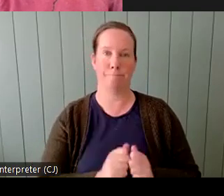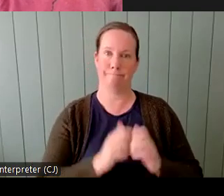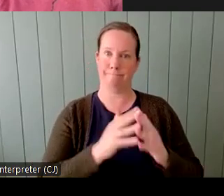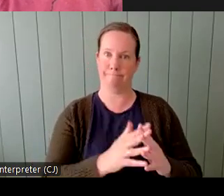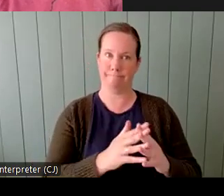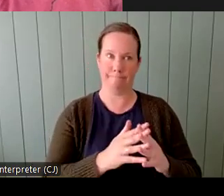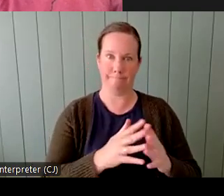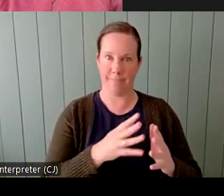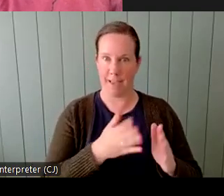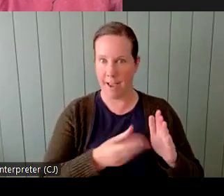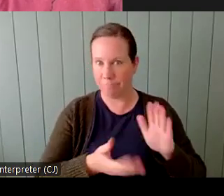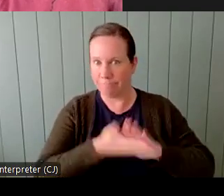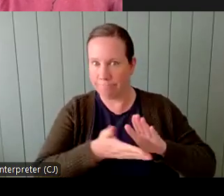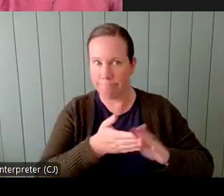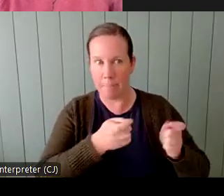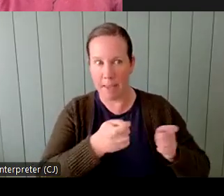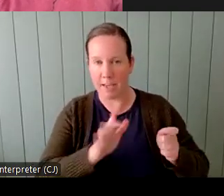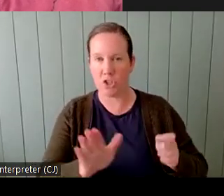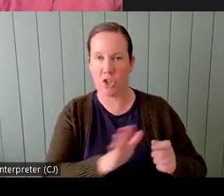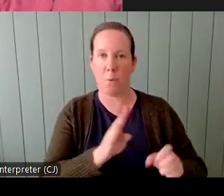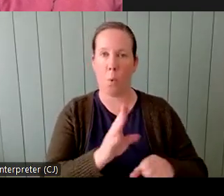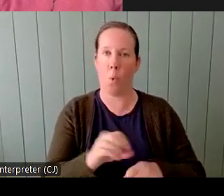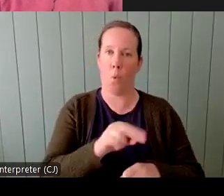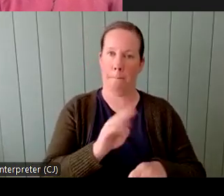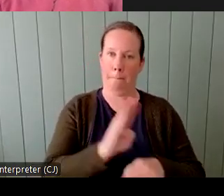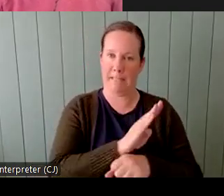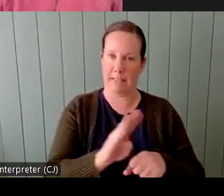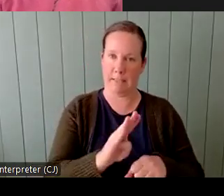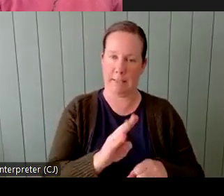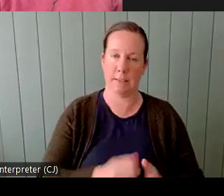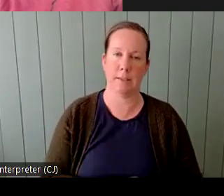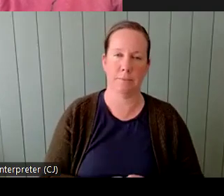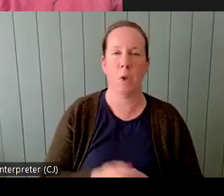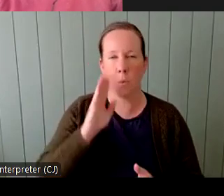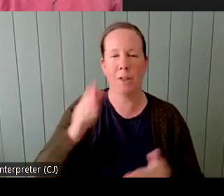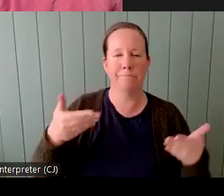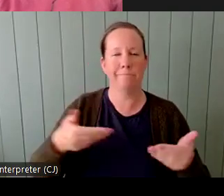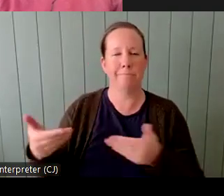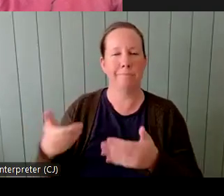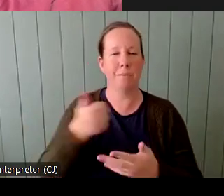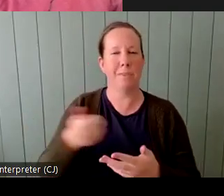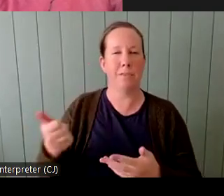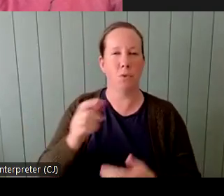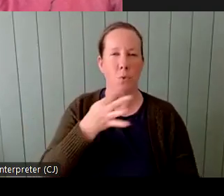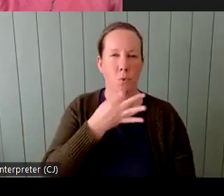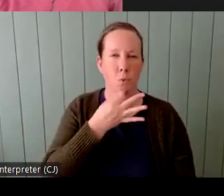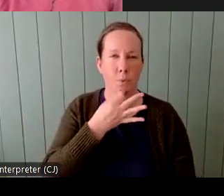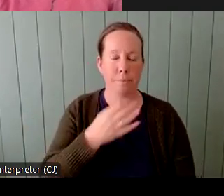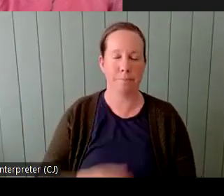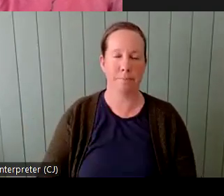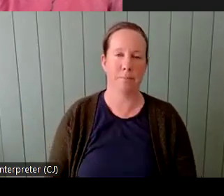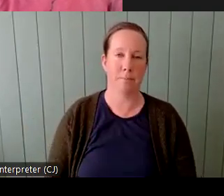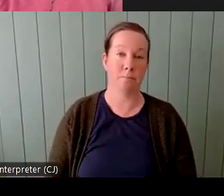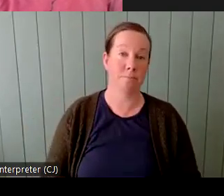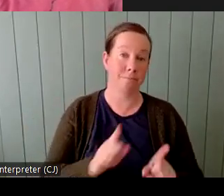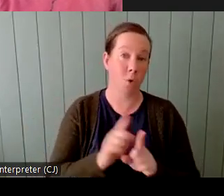their businesses. Our panelists will introduce themselves in just a moment. I also would like to let you know that there